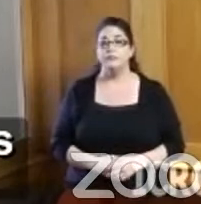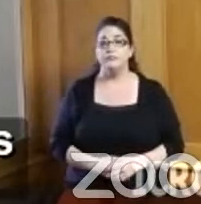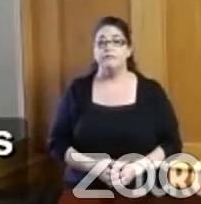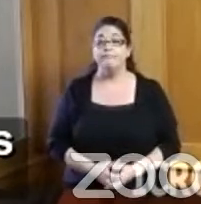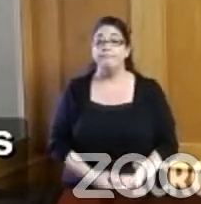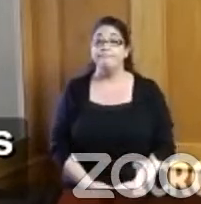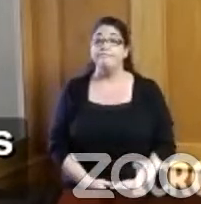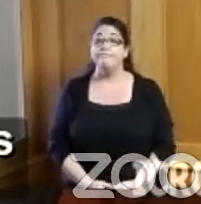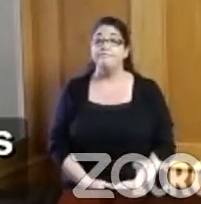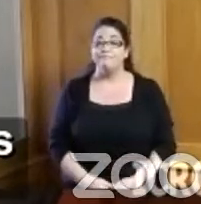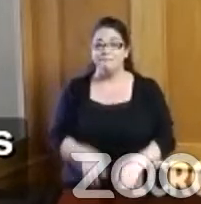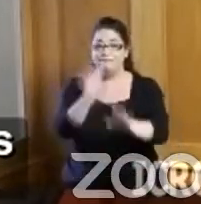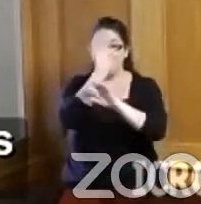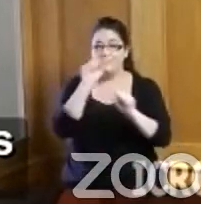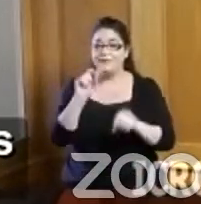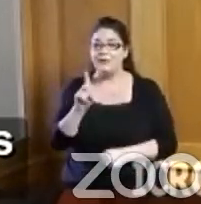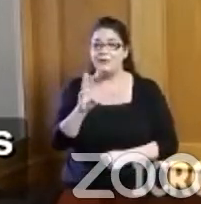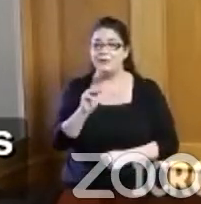All righty.